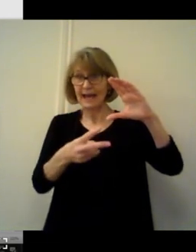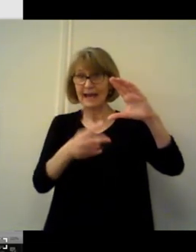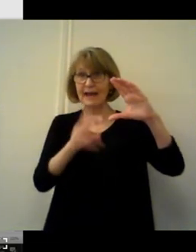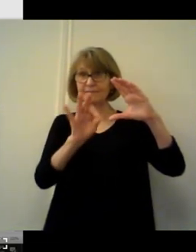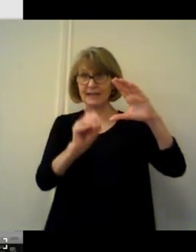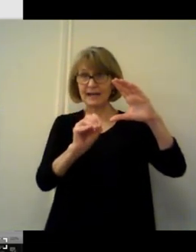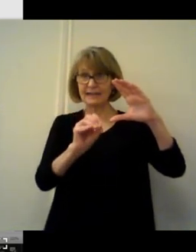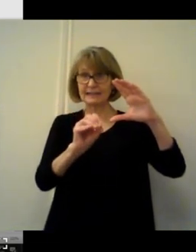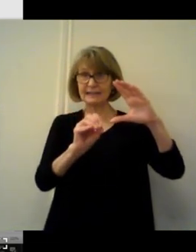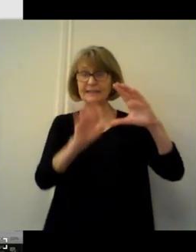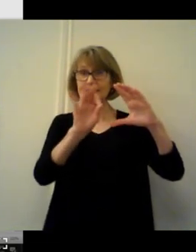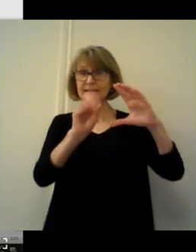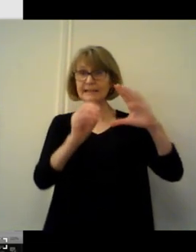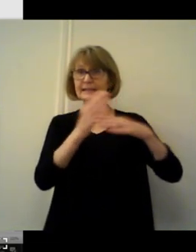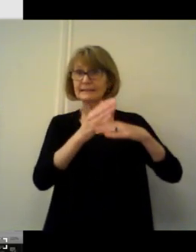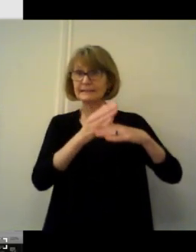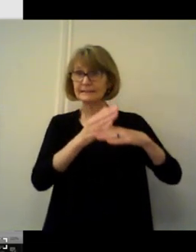So 90 divided by 2 is